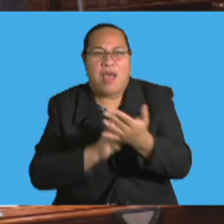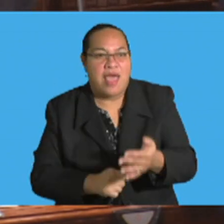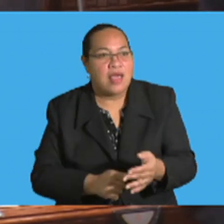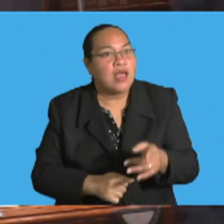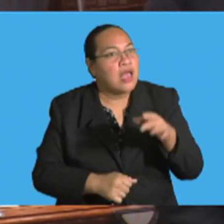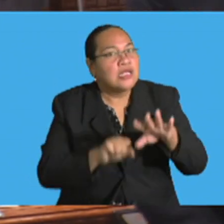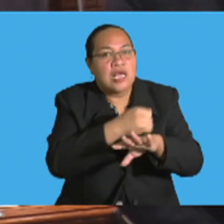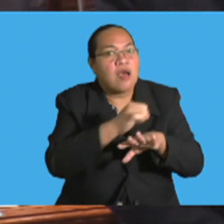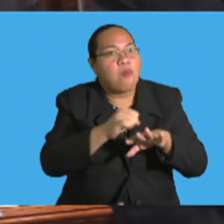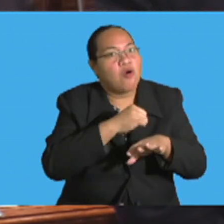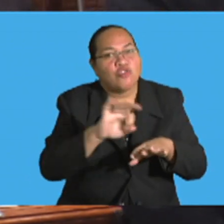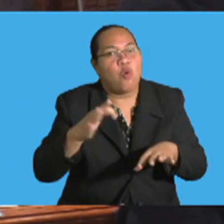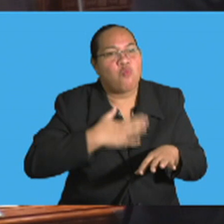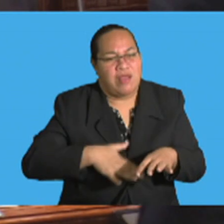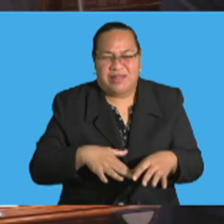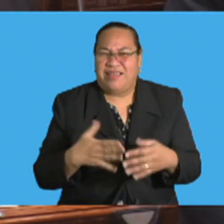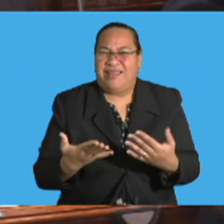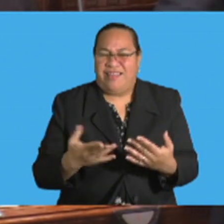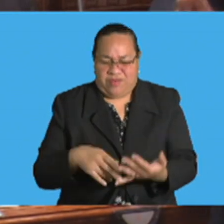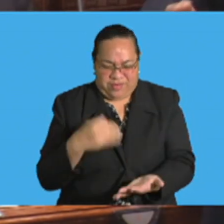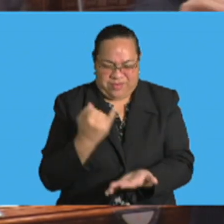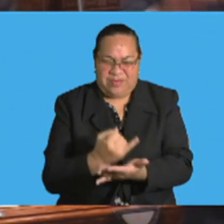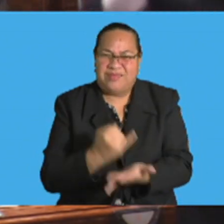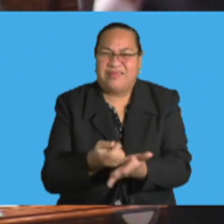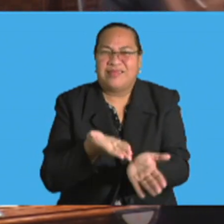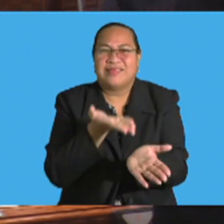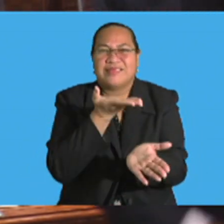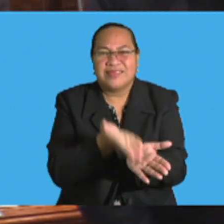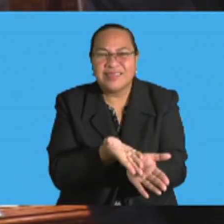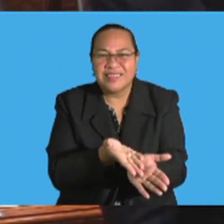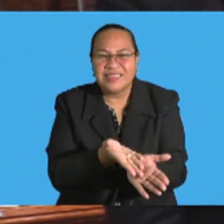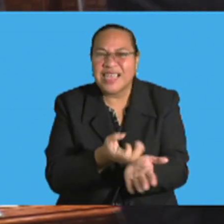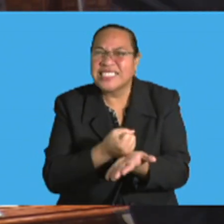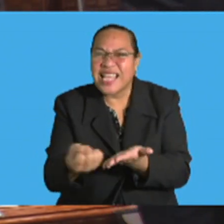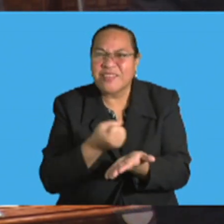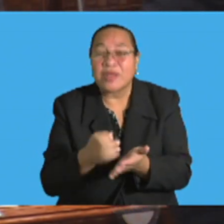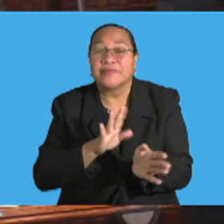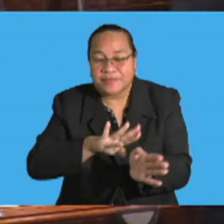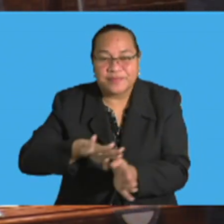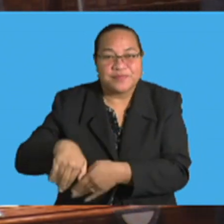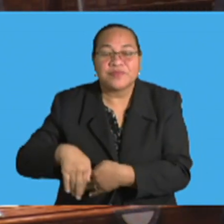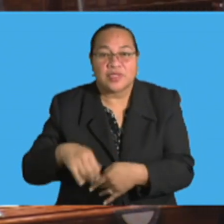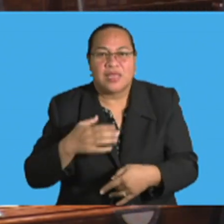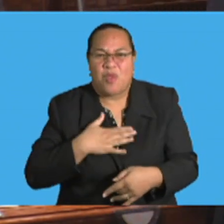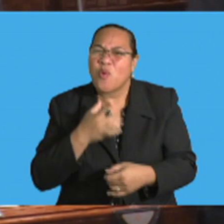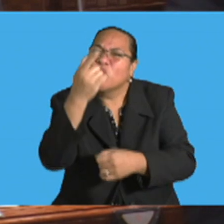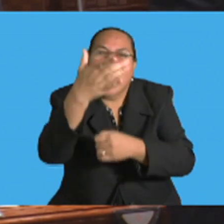want? Completely incorrect. A statement regarding that. I'll tell you what it is. This is a problem they don't